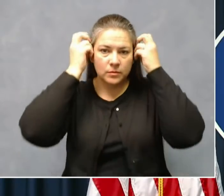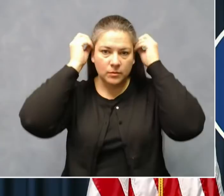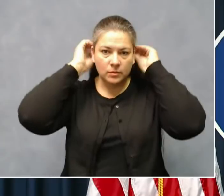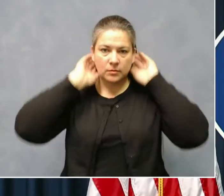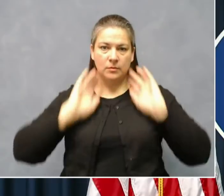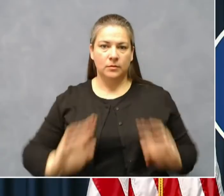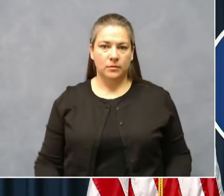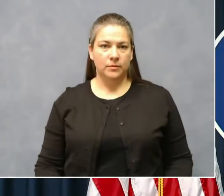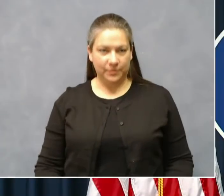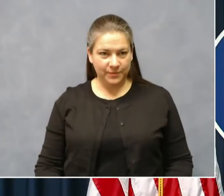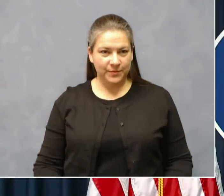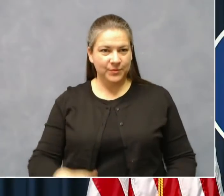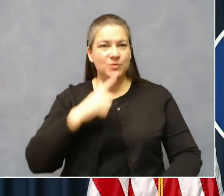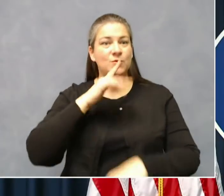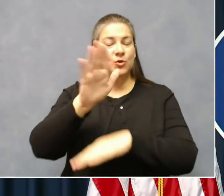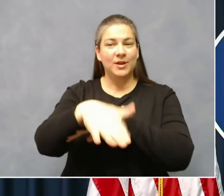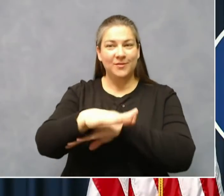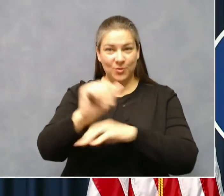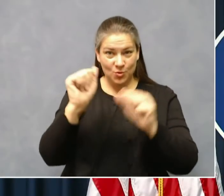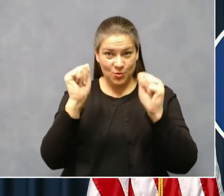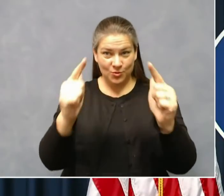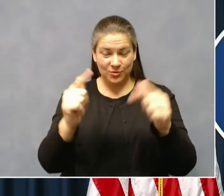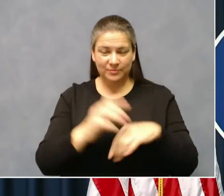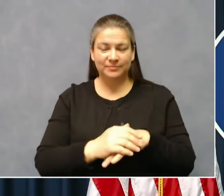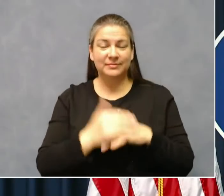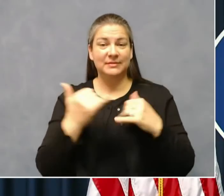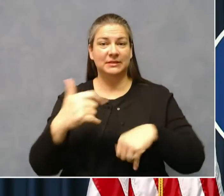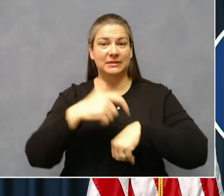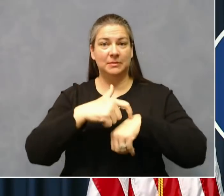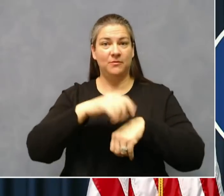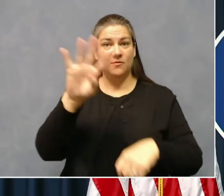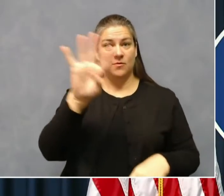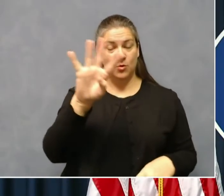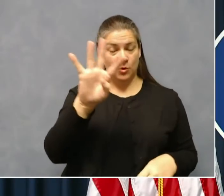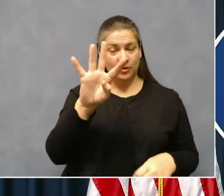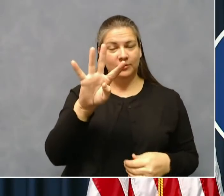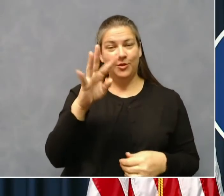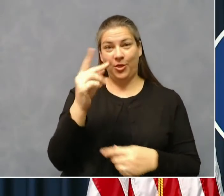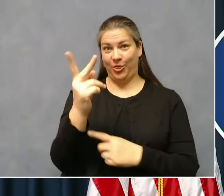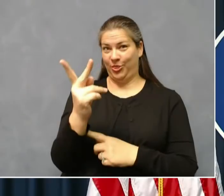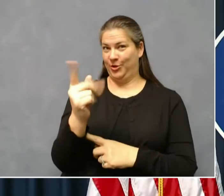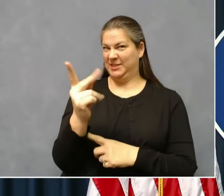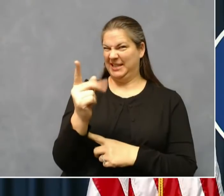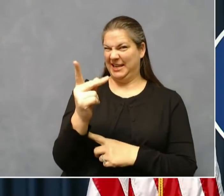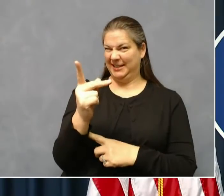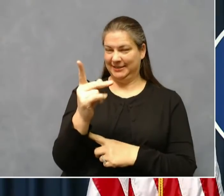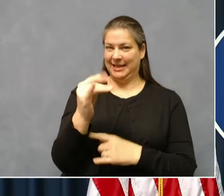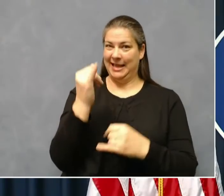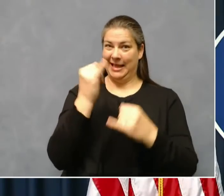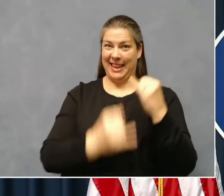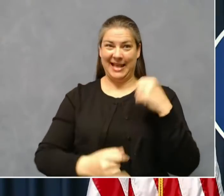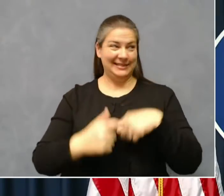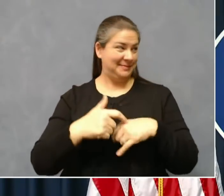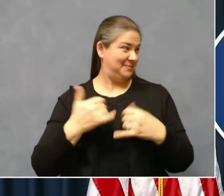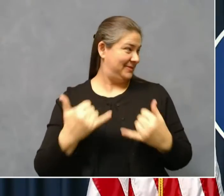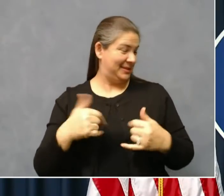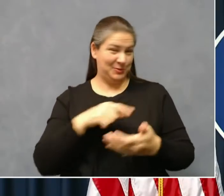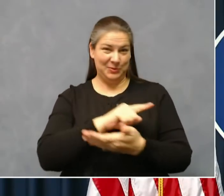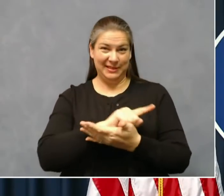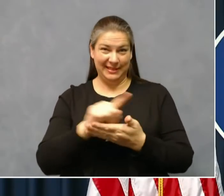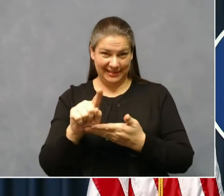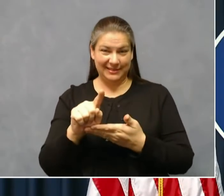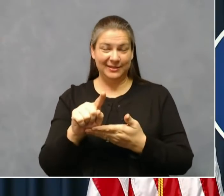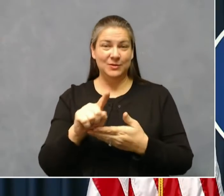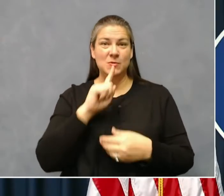Good afternoon, everybody. It's 4 o'clock on Thursday. It's the last time we get together each week to remind each